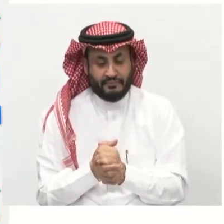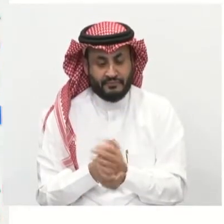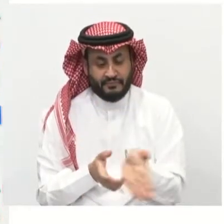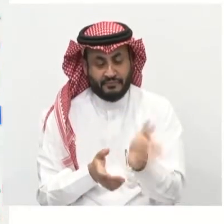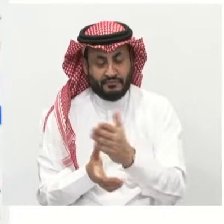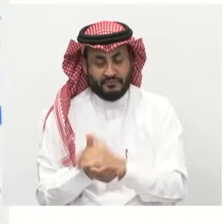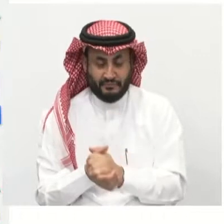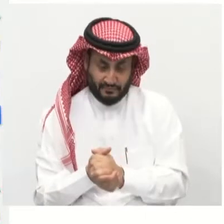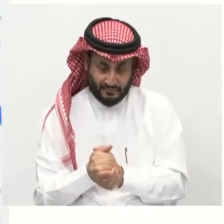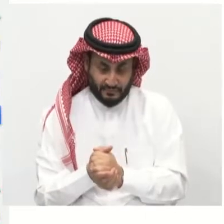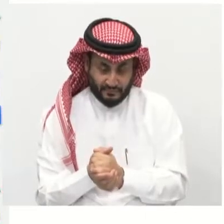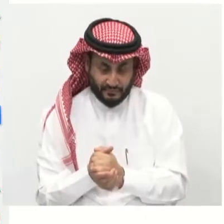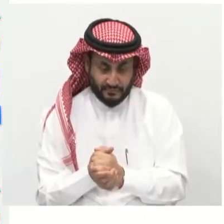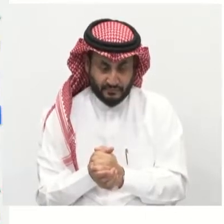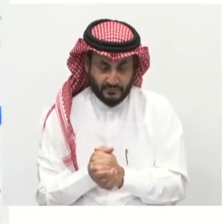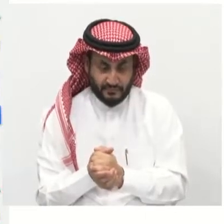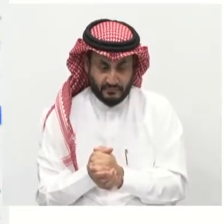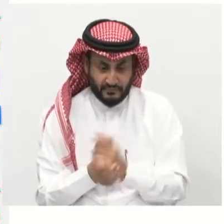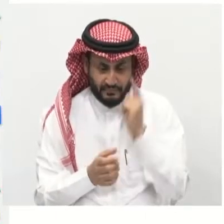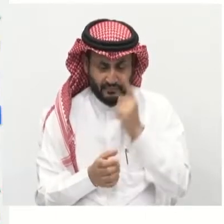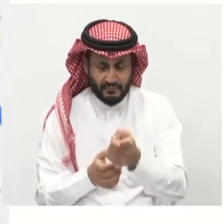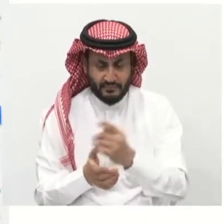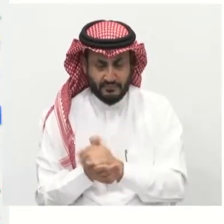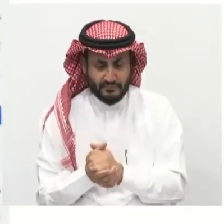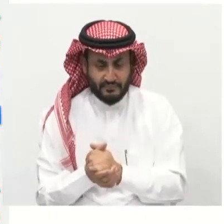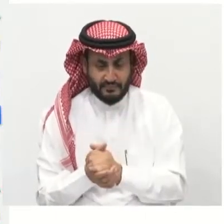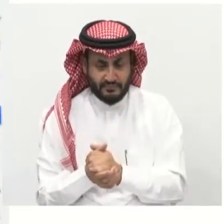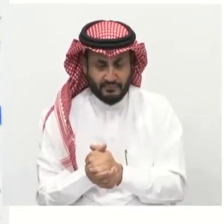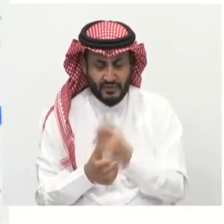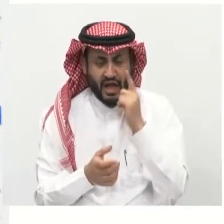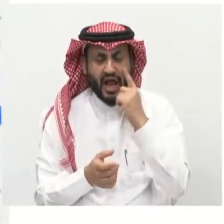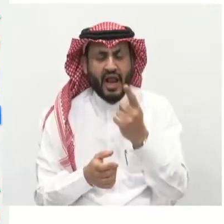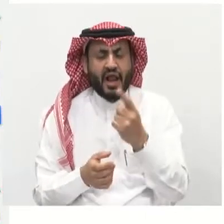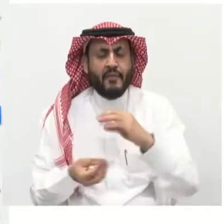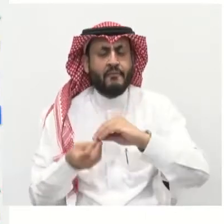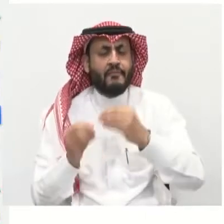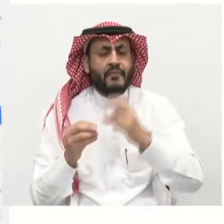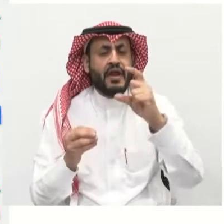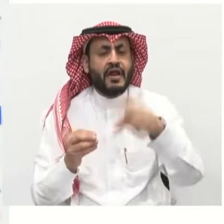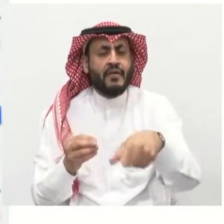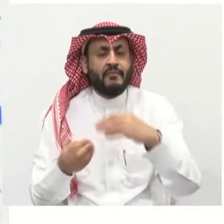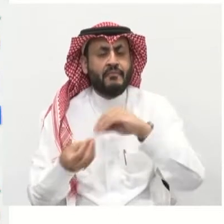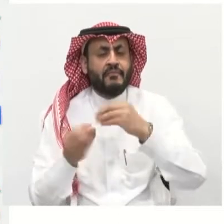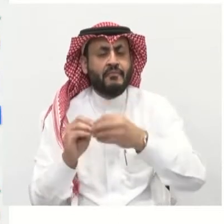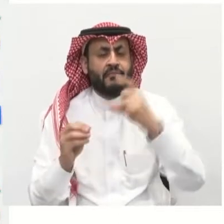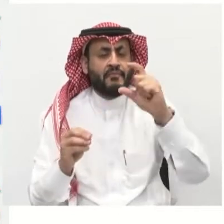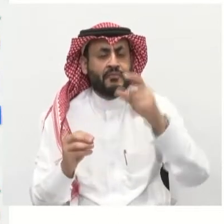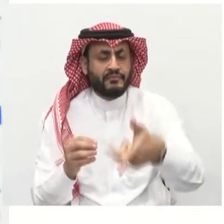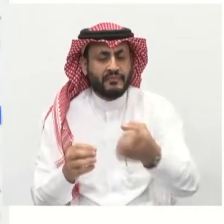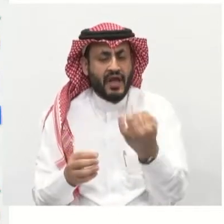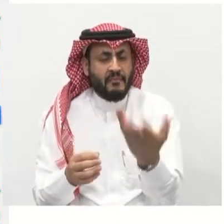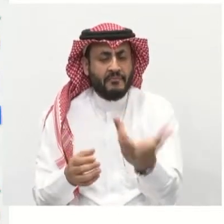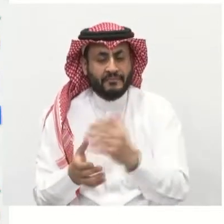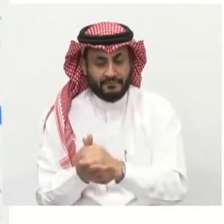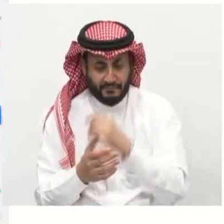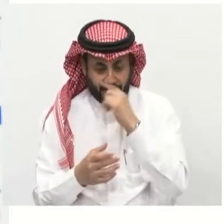Okay, now let's count in tens in blue. What shapes do we have in blue? So this over